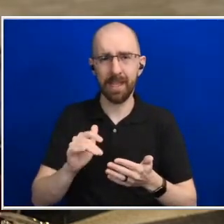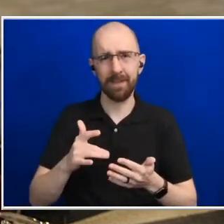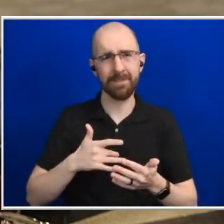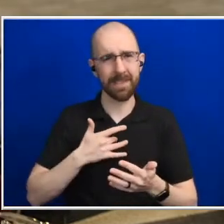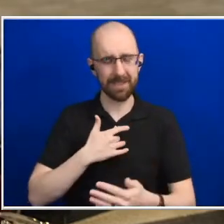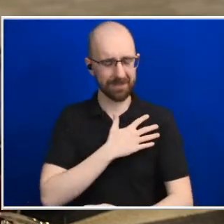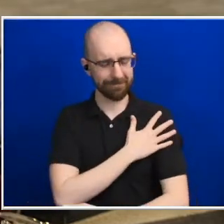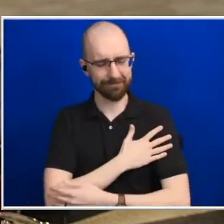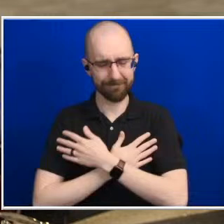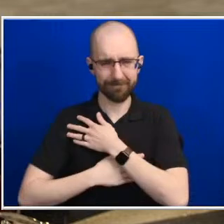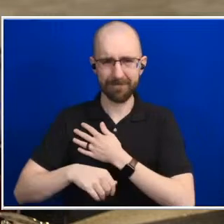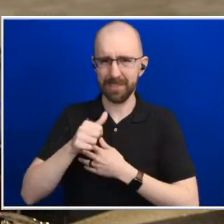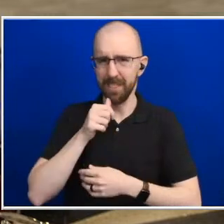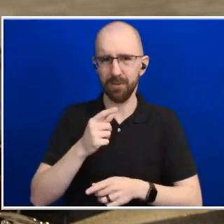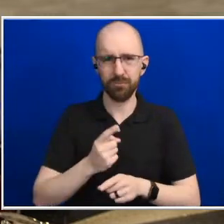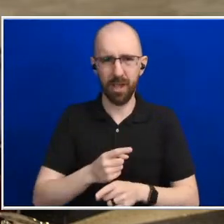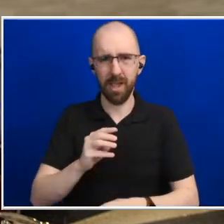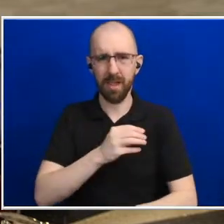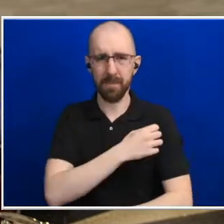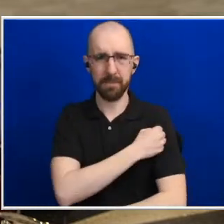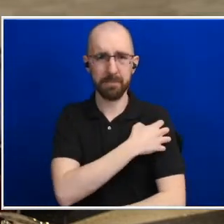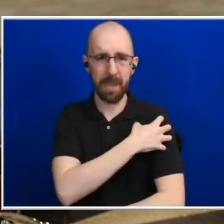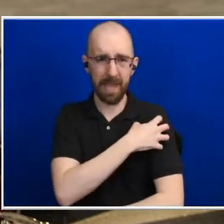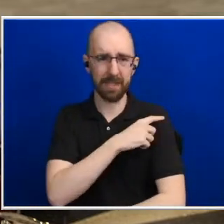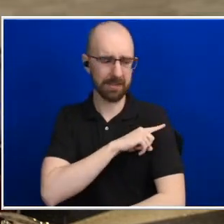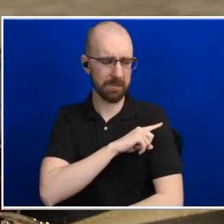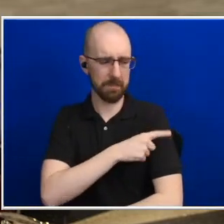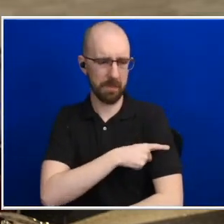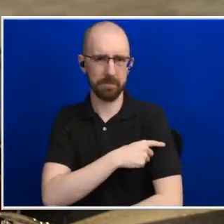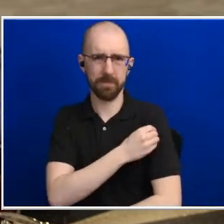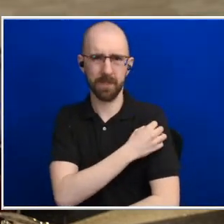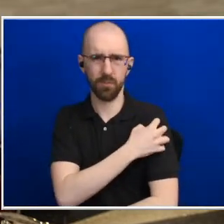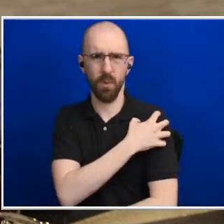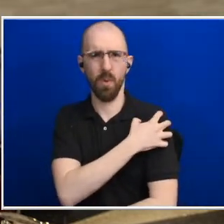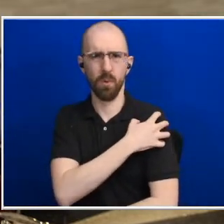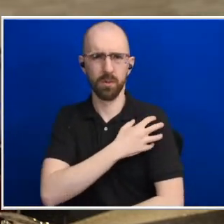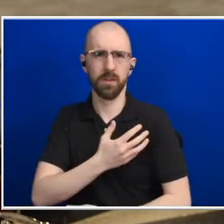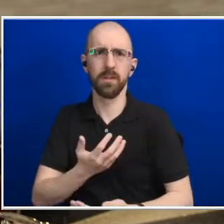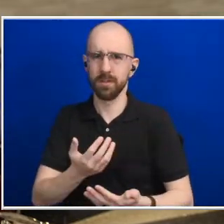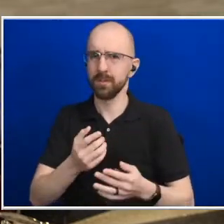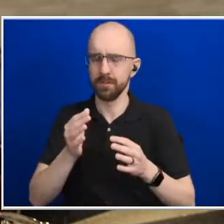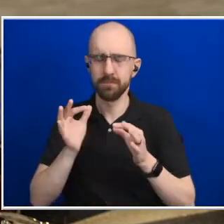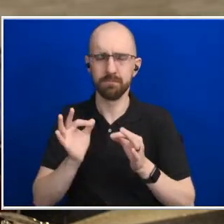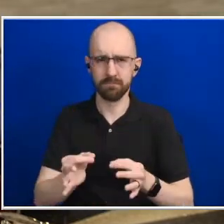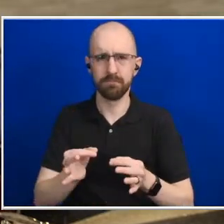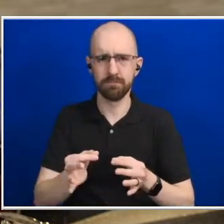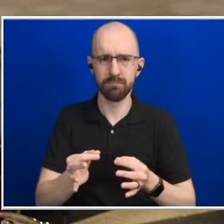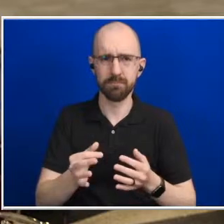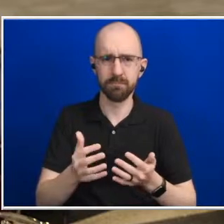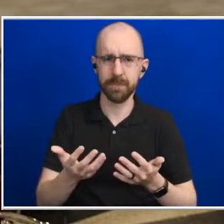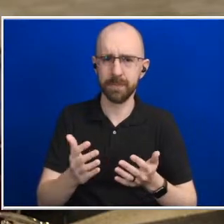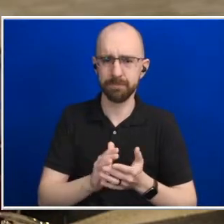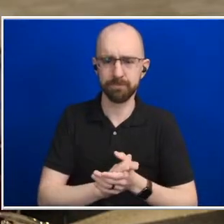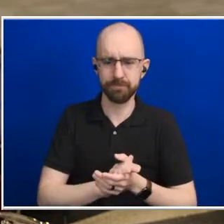a mass or a bump that grows, and then certainly the